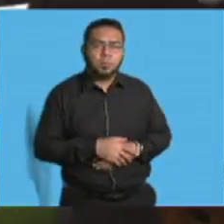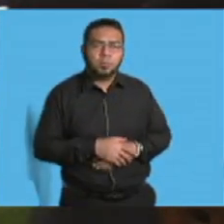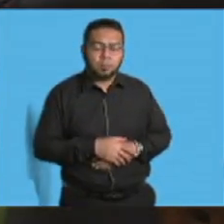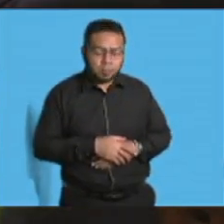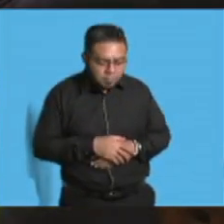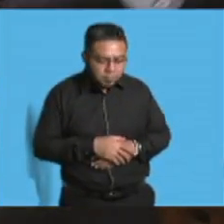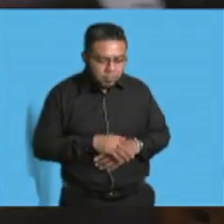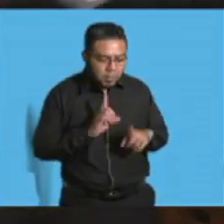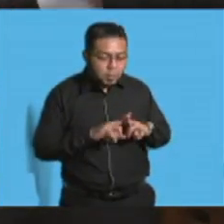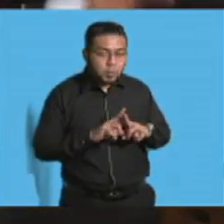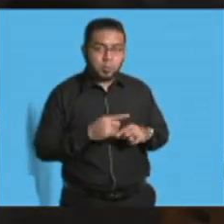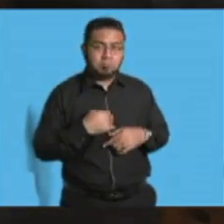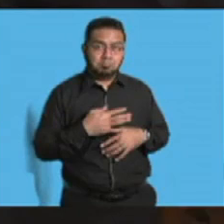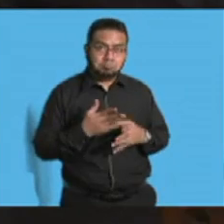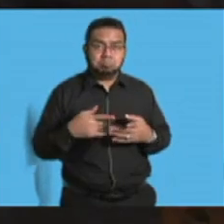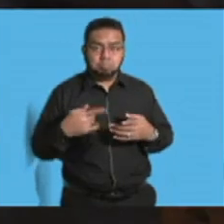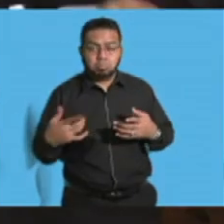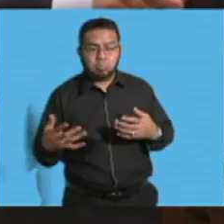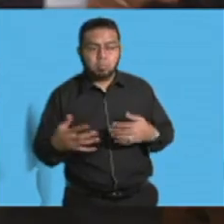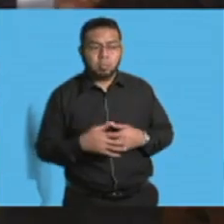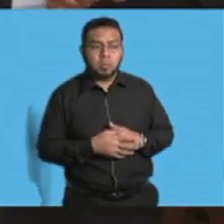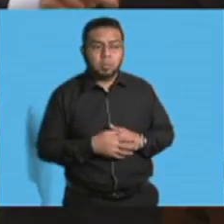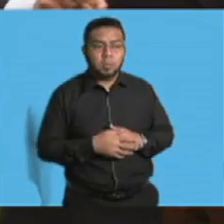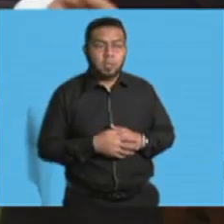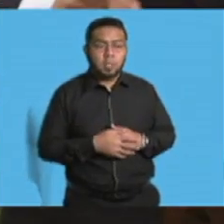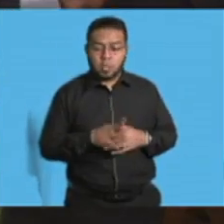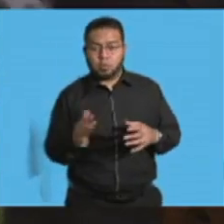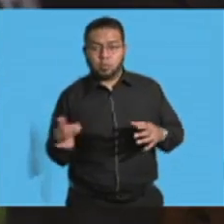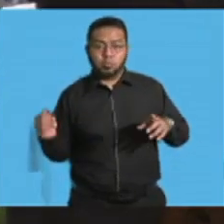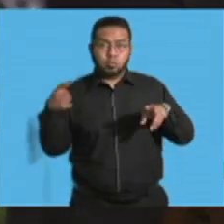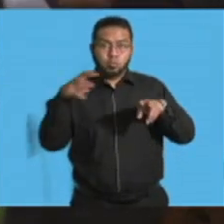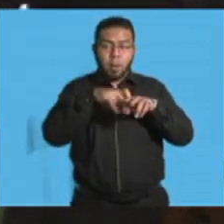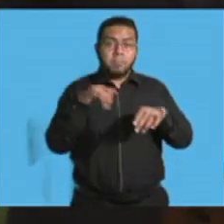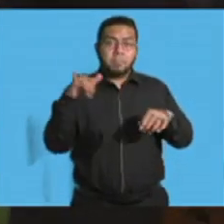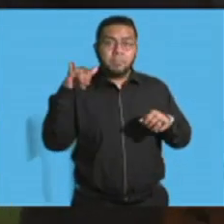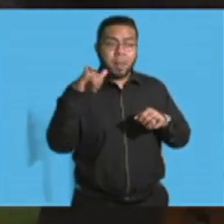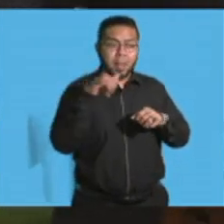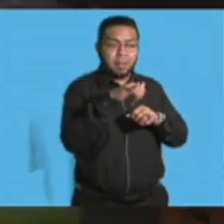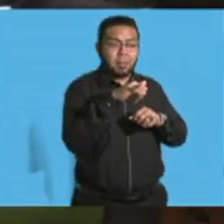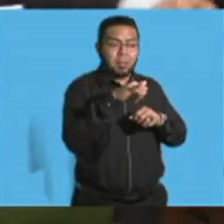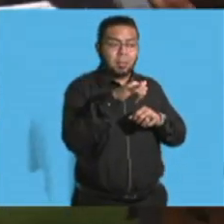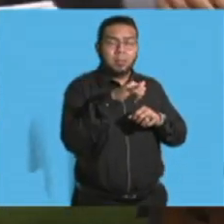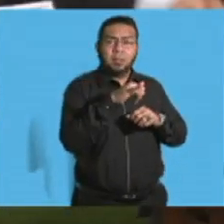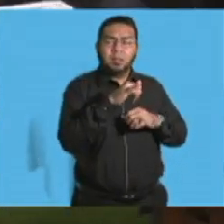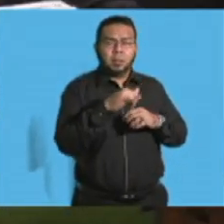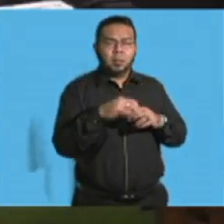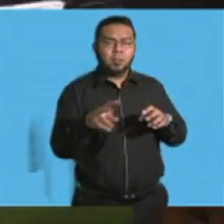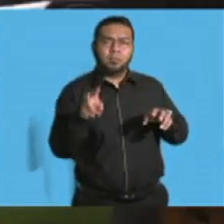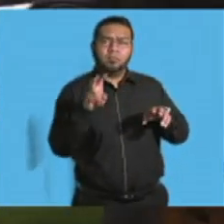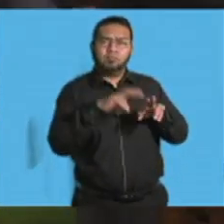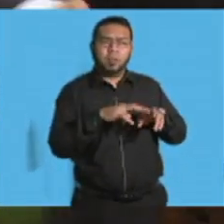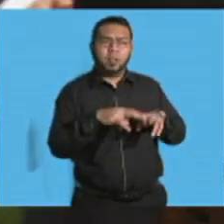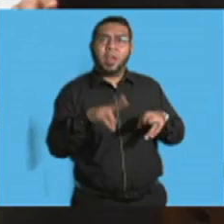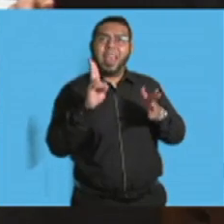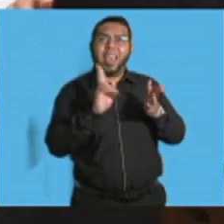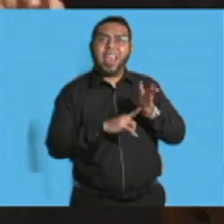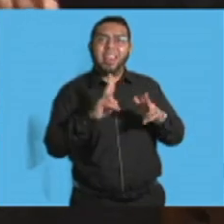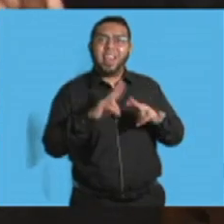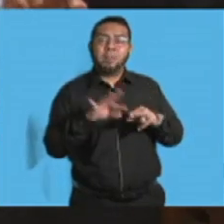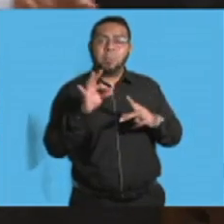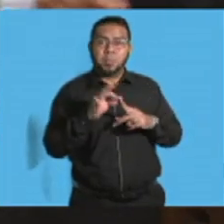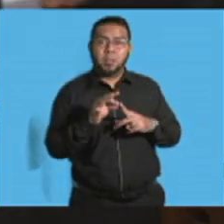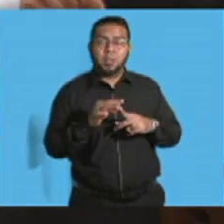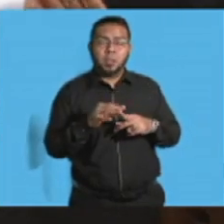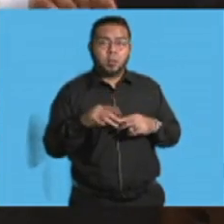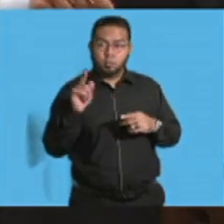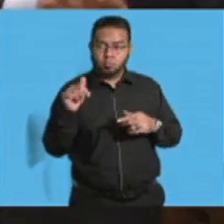me. We were in Vanmalevu, and as I was boarding the plane, we actually went to interview candidates in Vanmalevu. We got some nice stories about NFP there too. But when